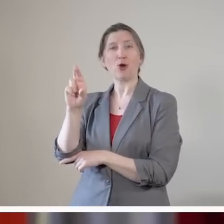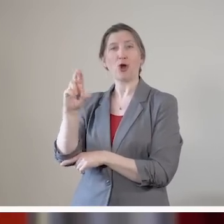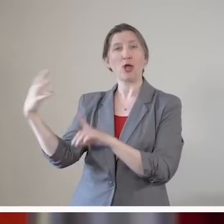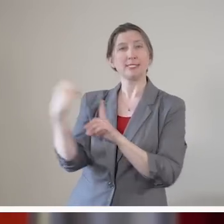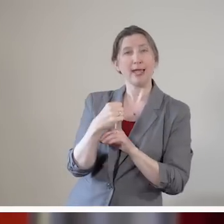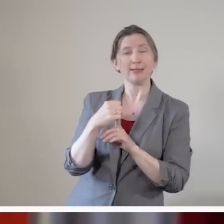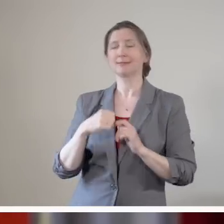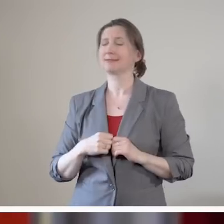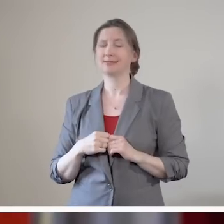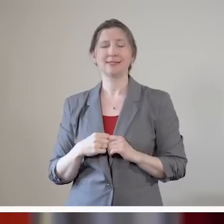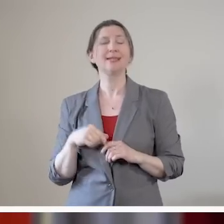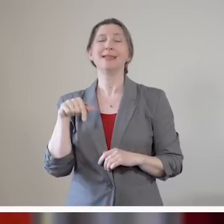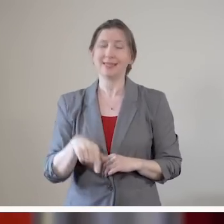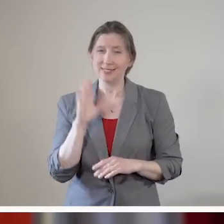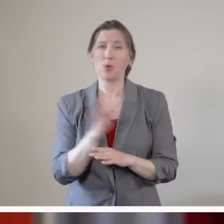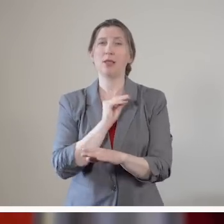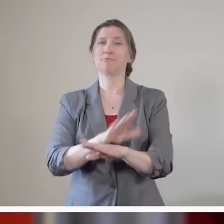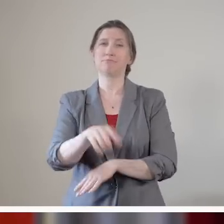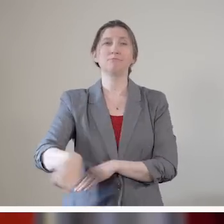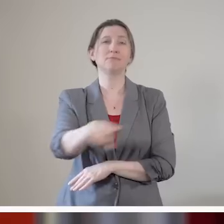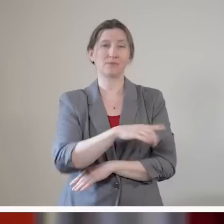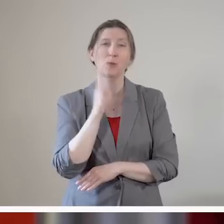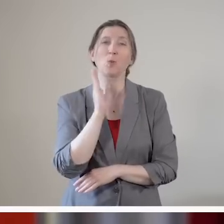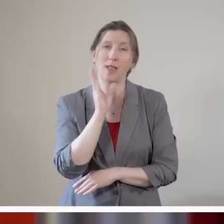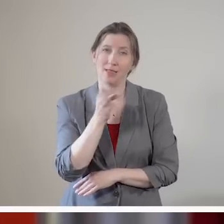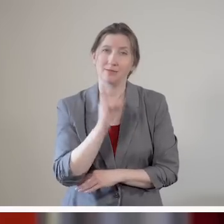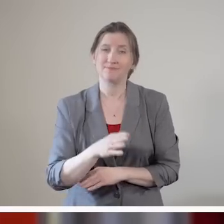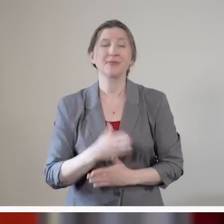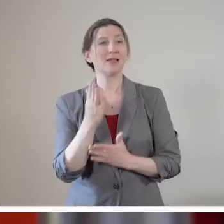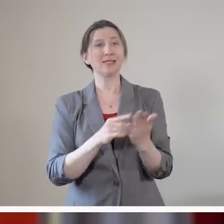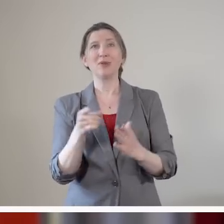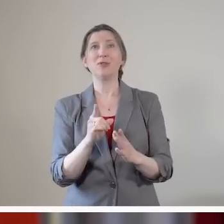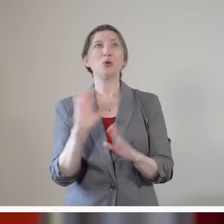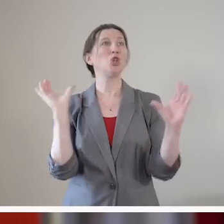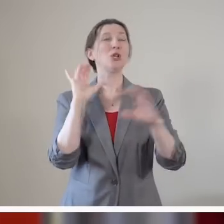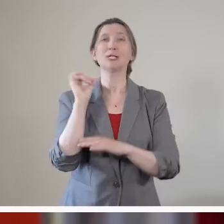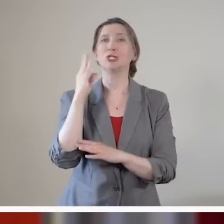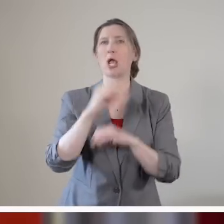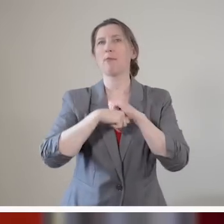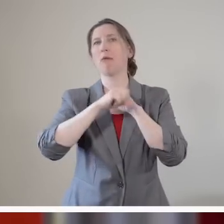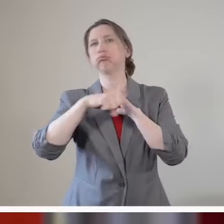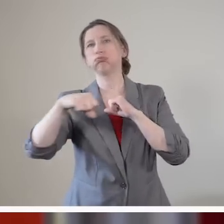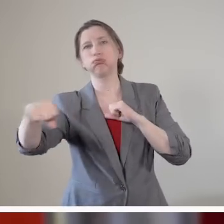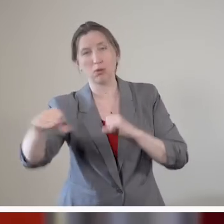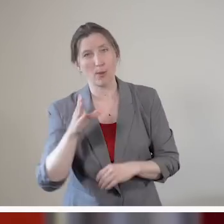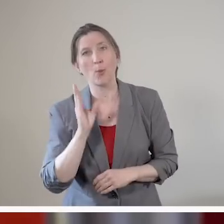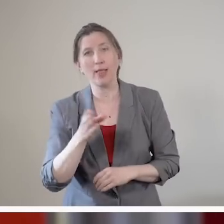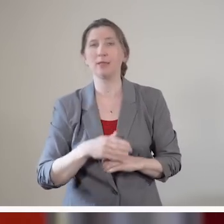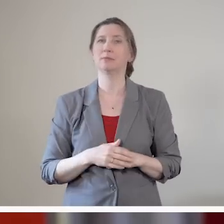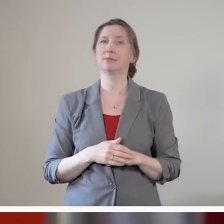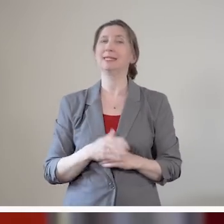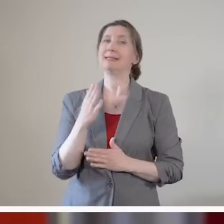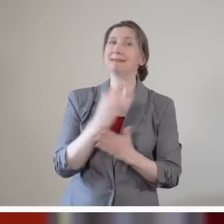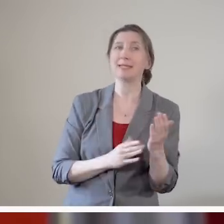going to sugarcoat the challenges. This will be hard for some of you. Some of you will face a longer job search than you expected. Some